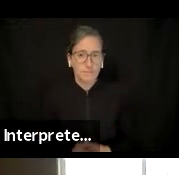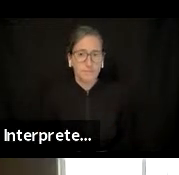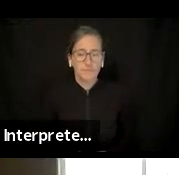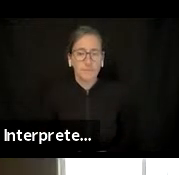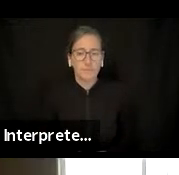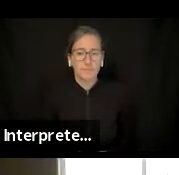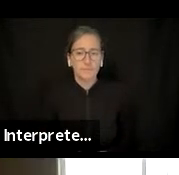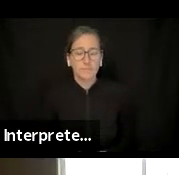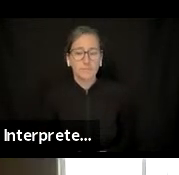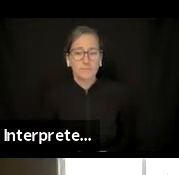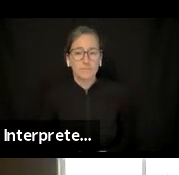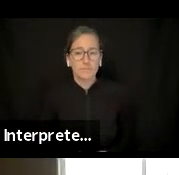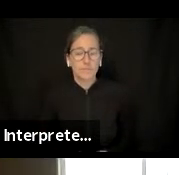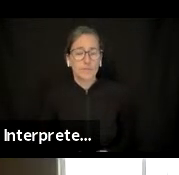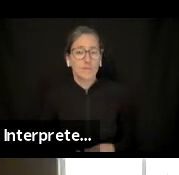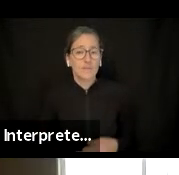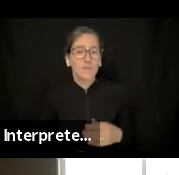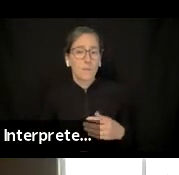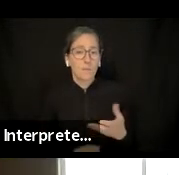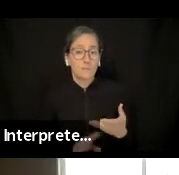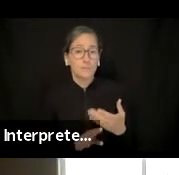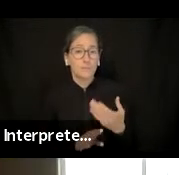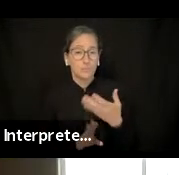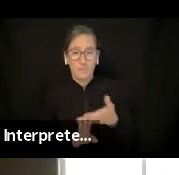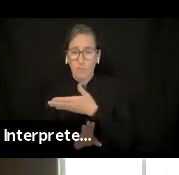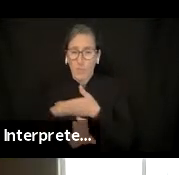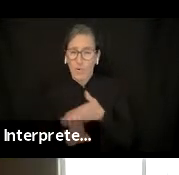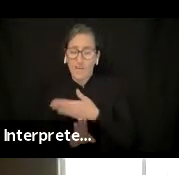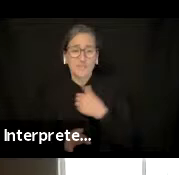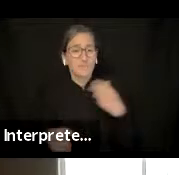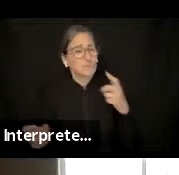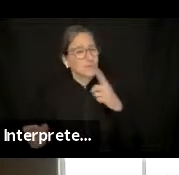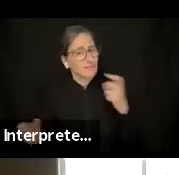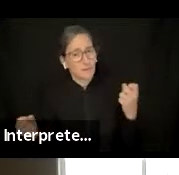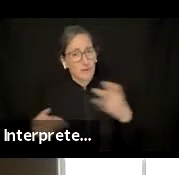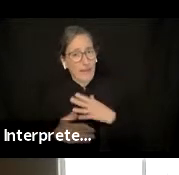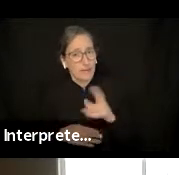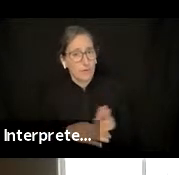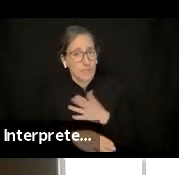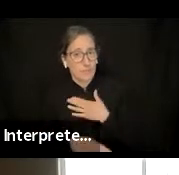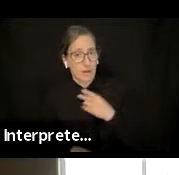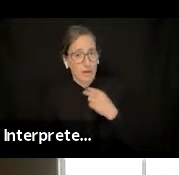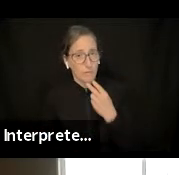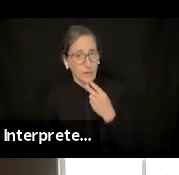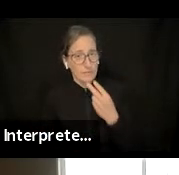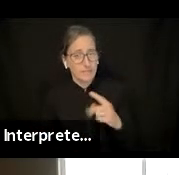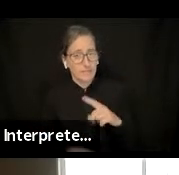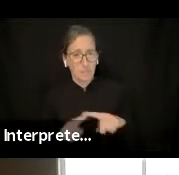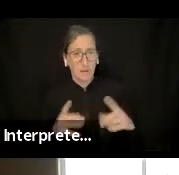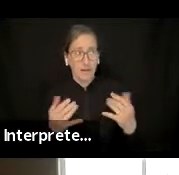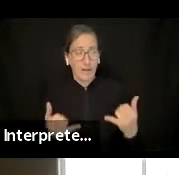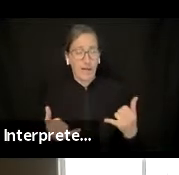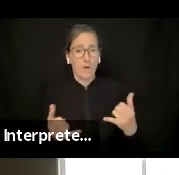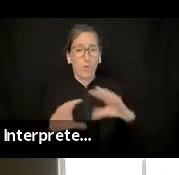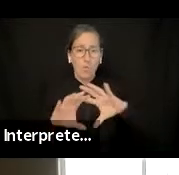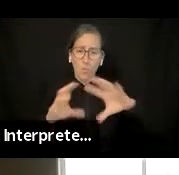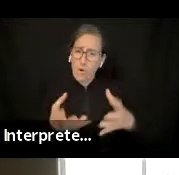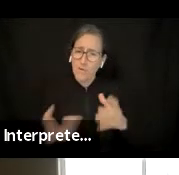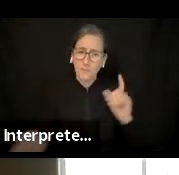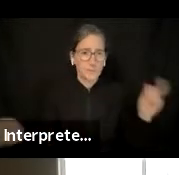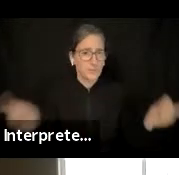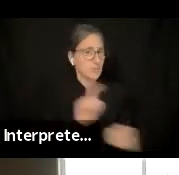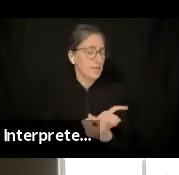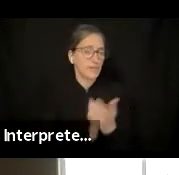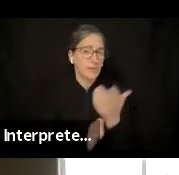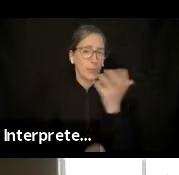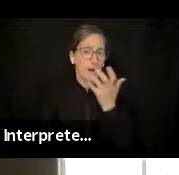too afraid of my own voice. And this last year, the world seemed to change, and it's